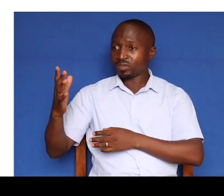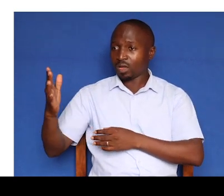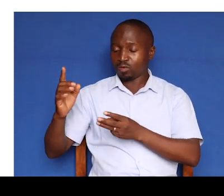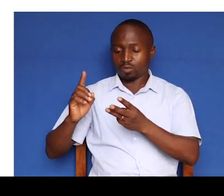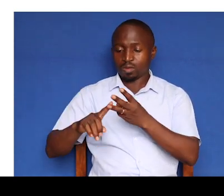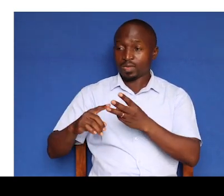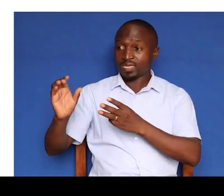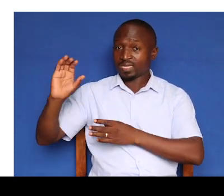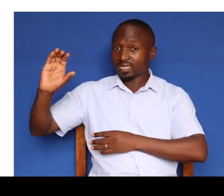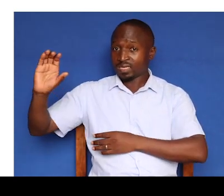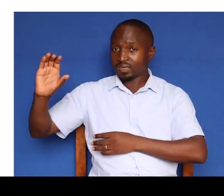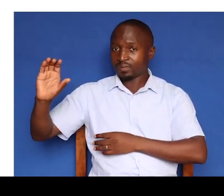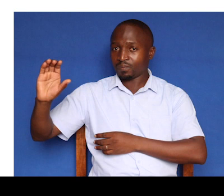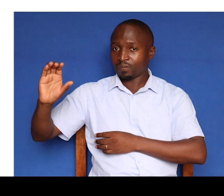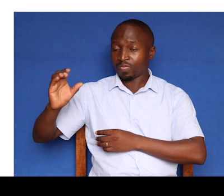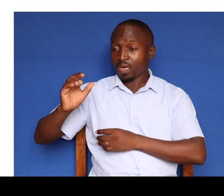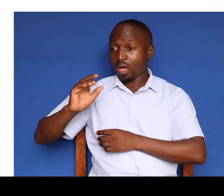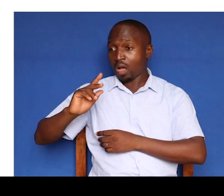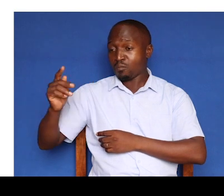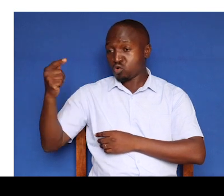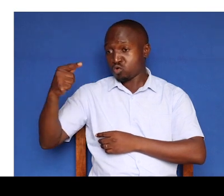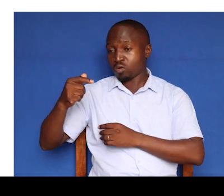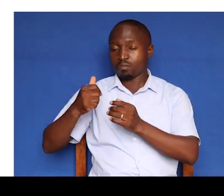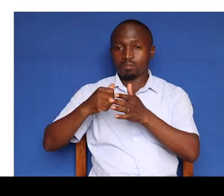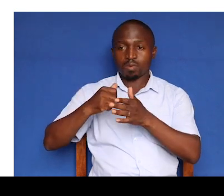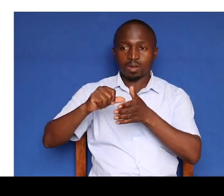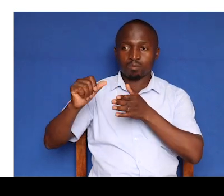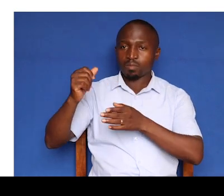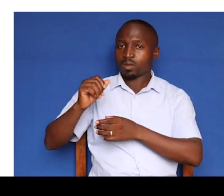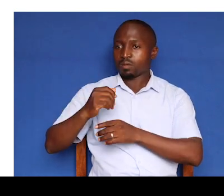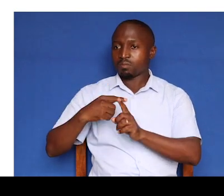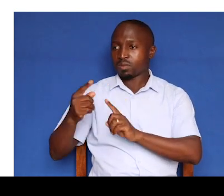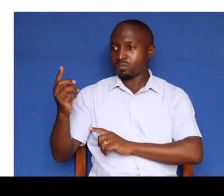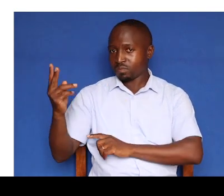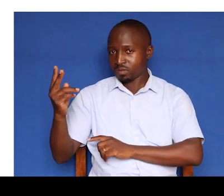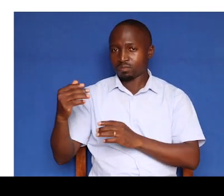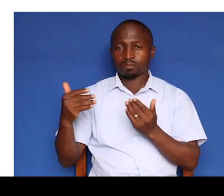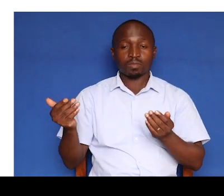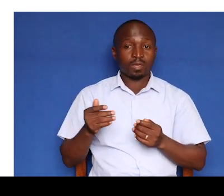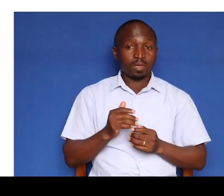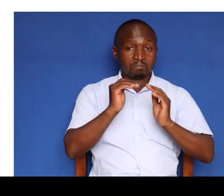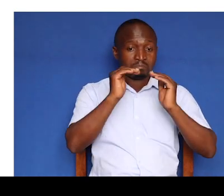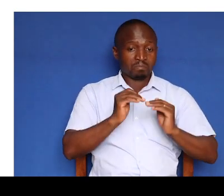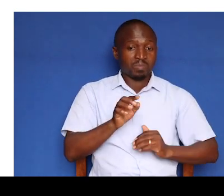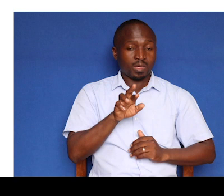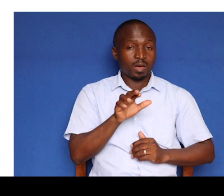25,000. At C, Kapungu G paid 200. While